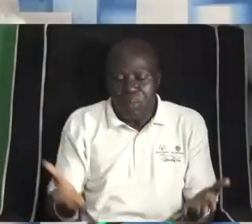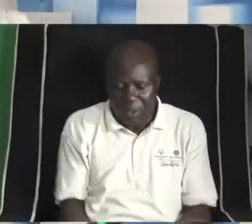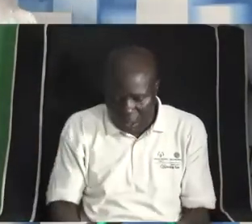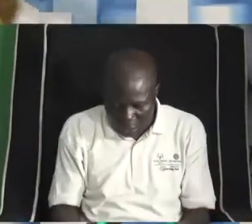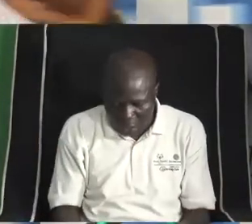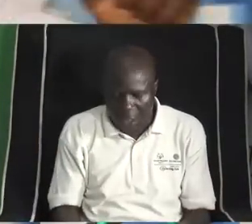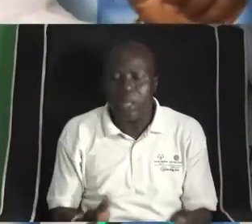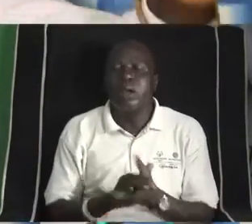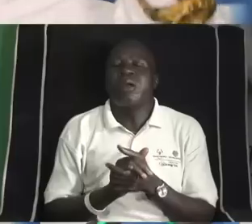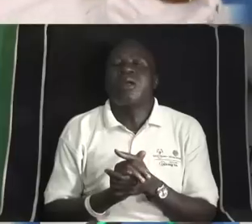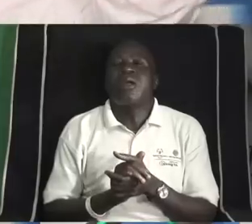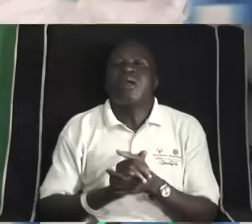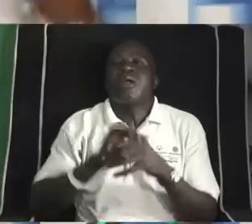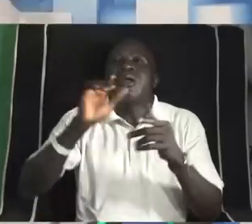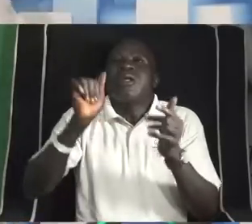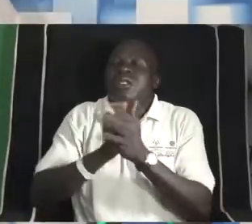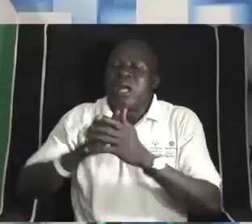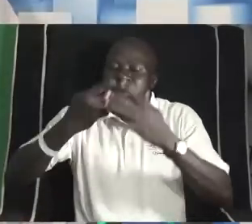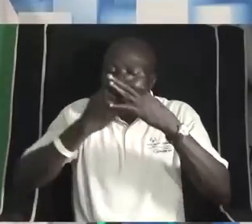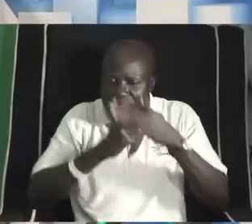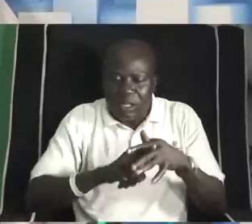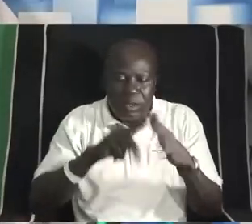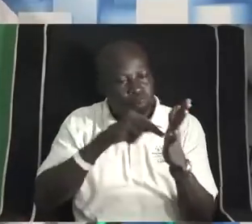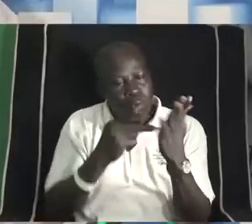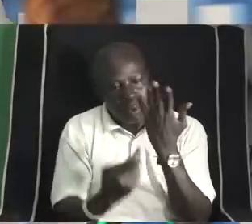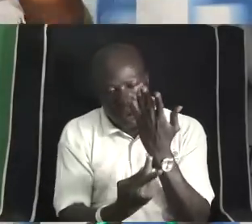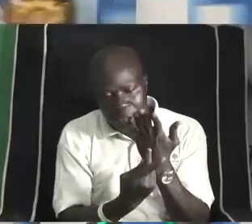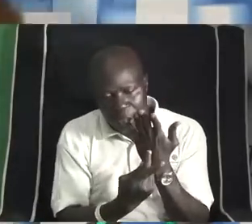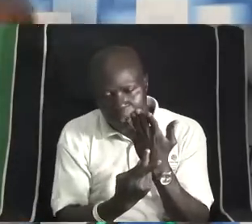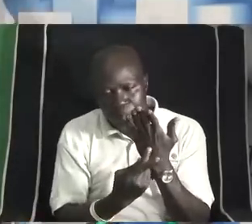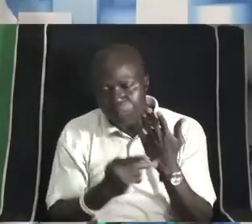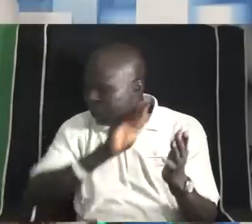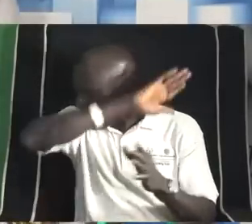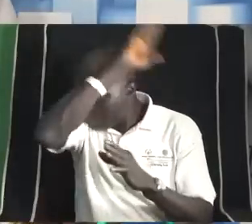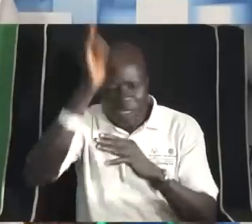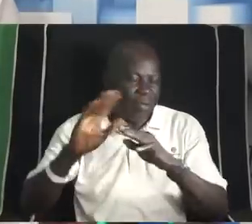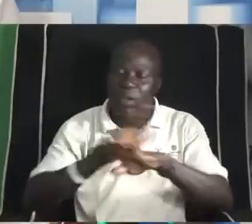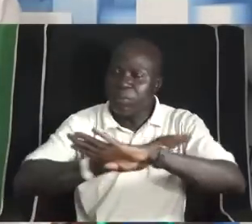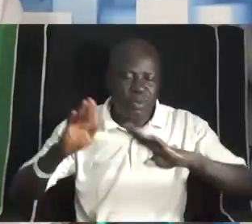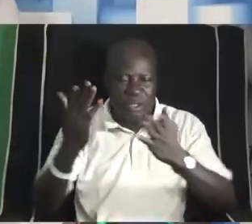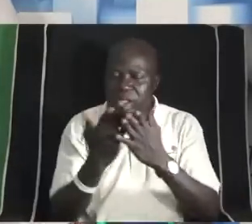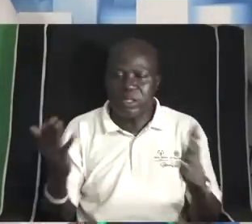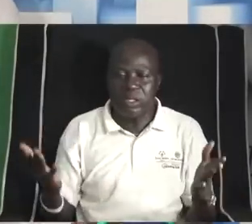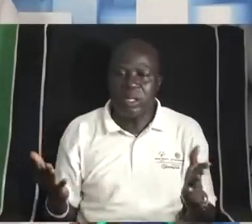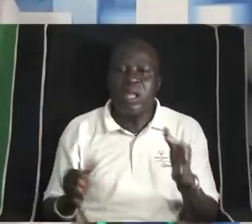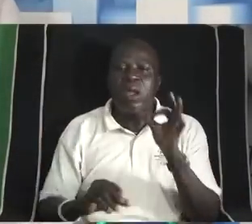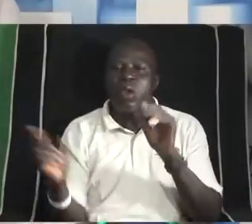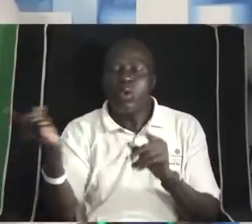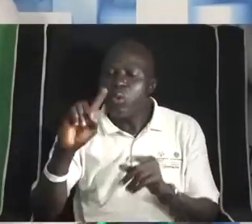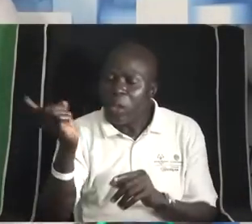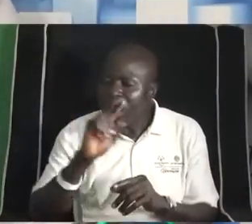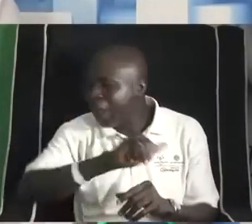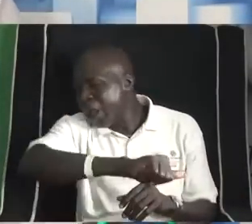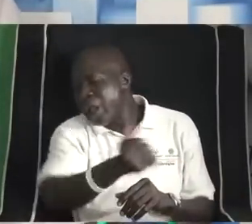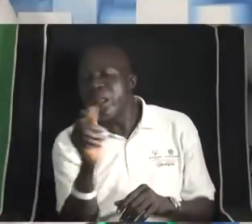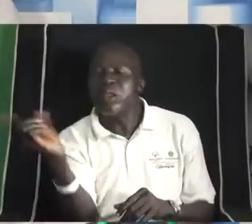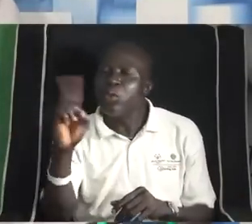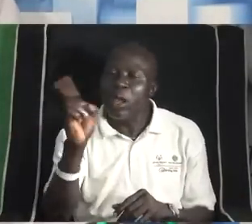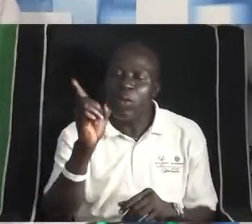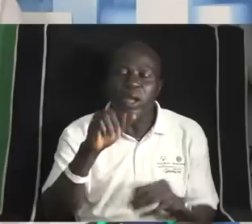will start the program. You say me. There is a man not to miss. If your house